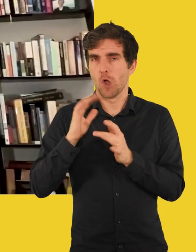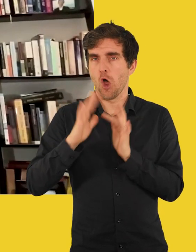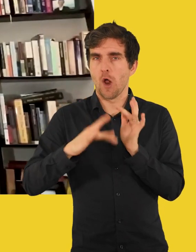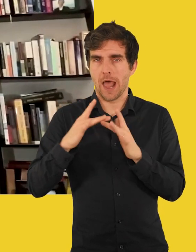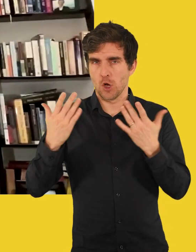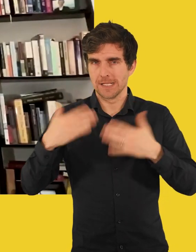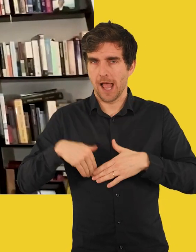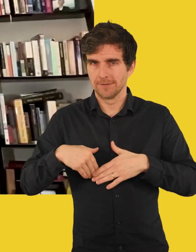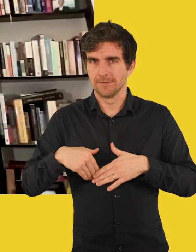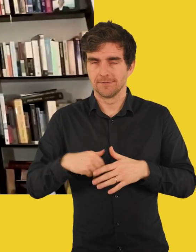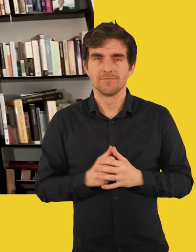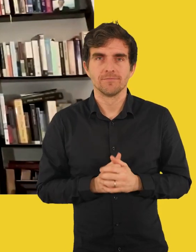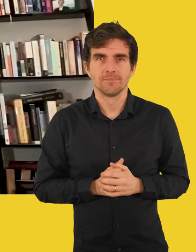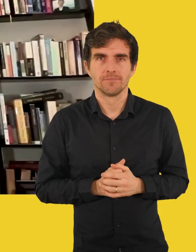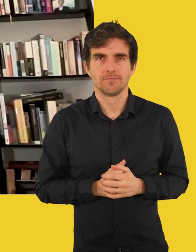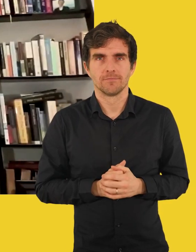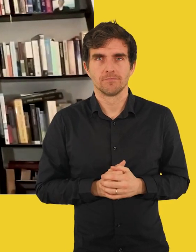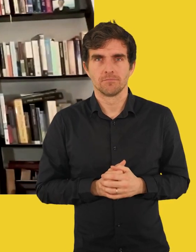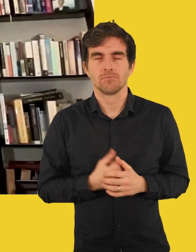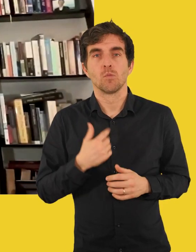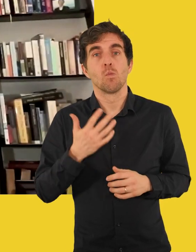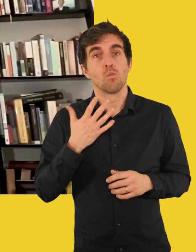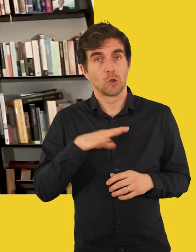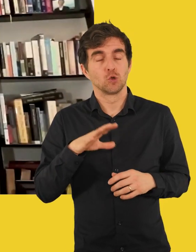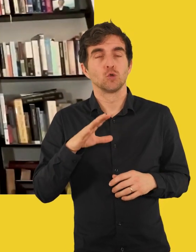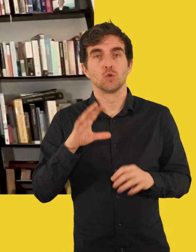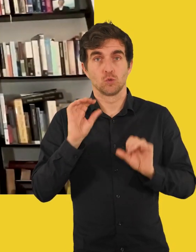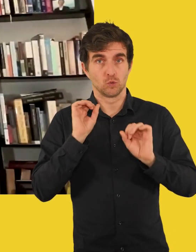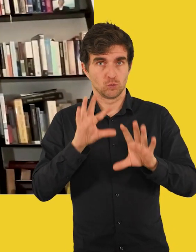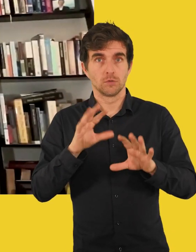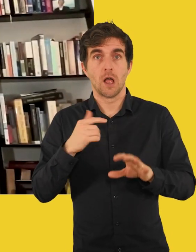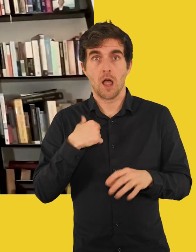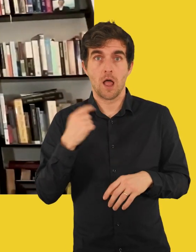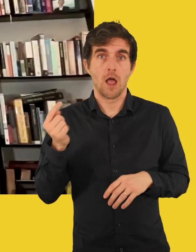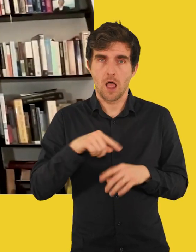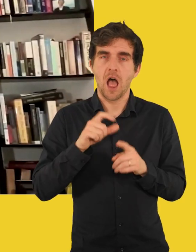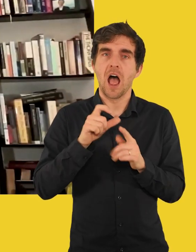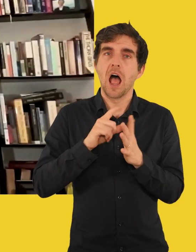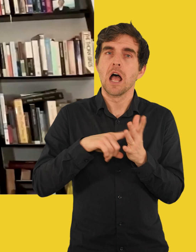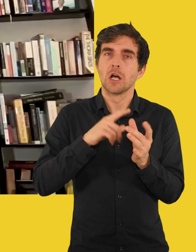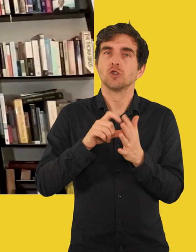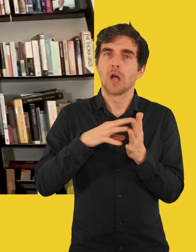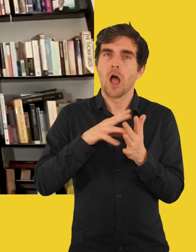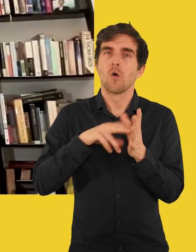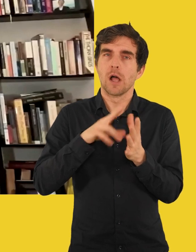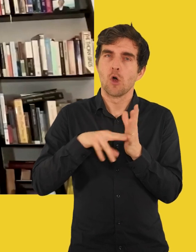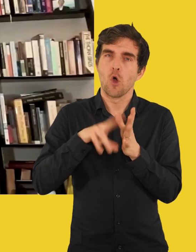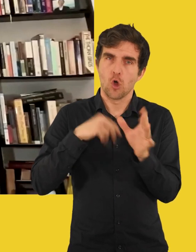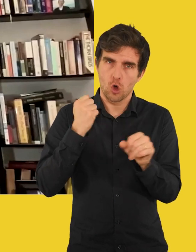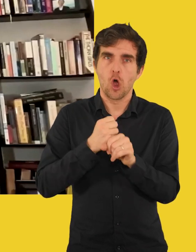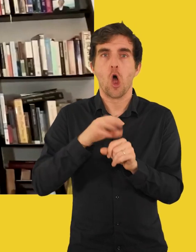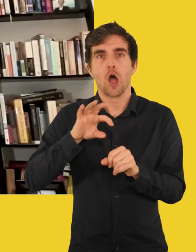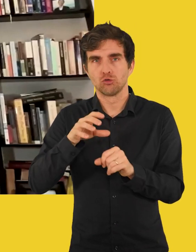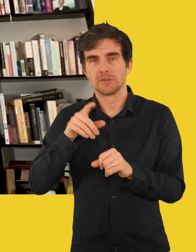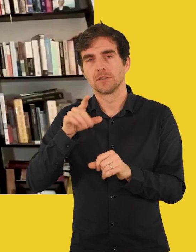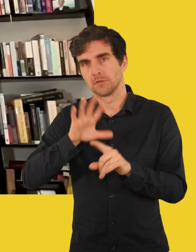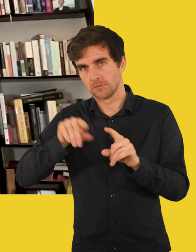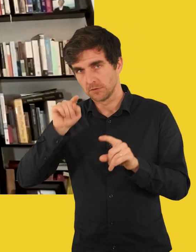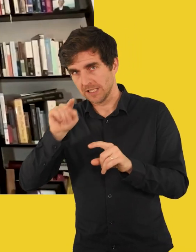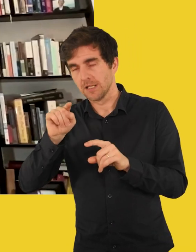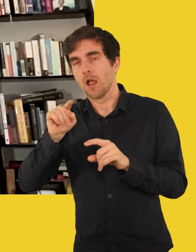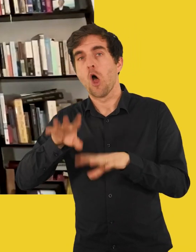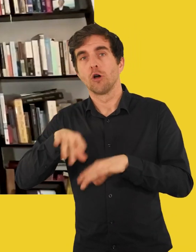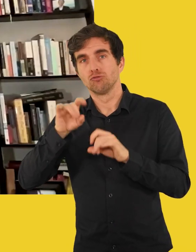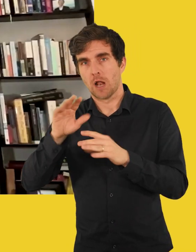for joining me online tonight. And I'll just acknowledge that I'm calling in from Jajawarong country in central Victoria